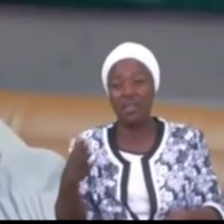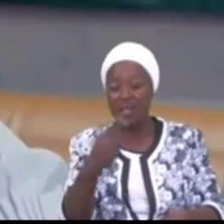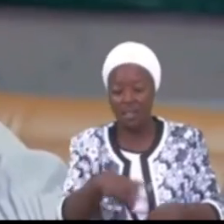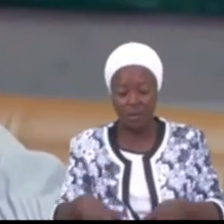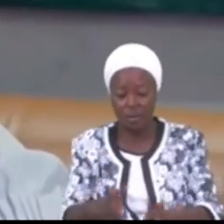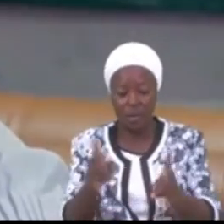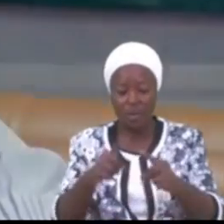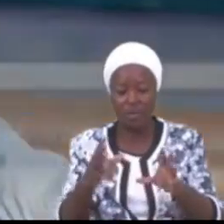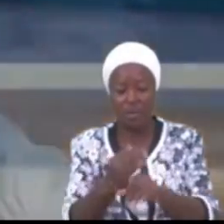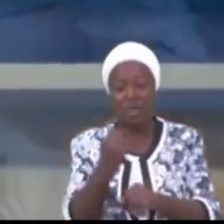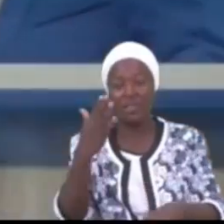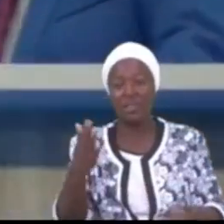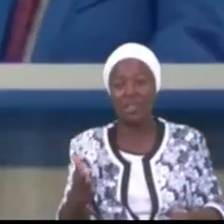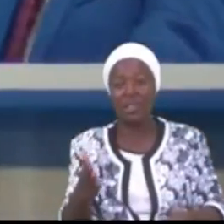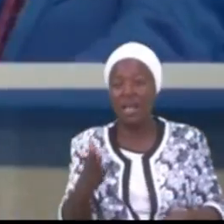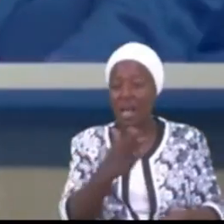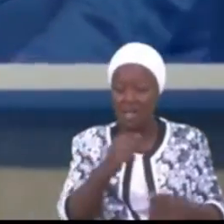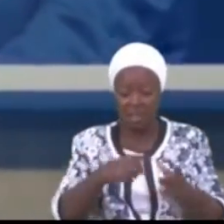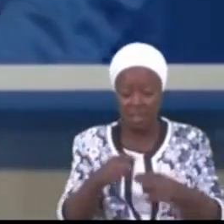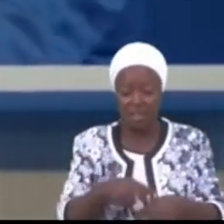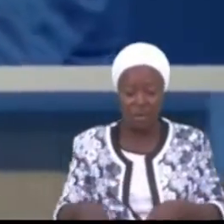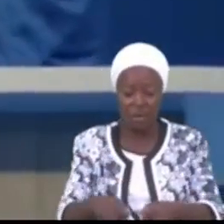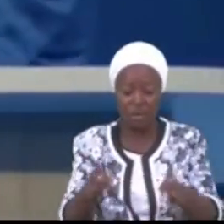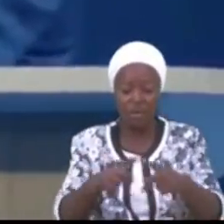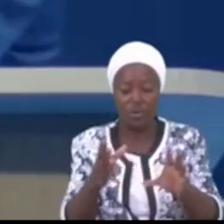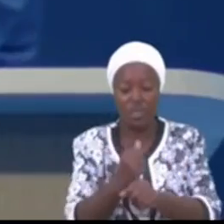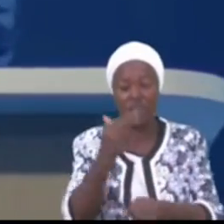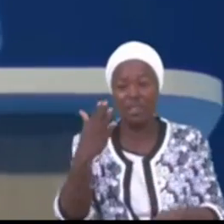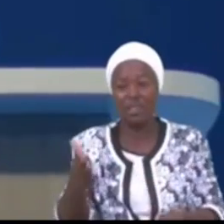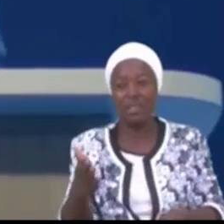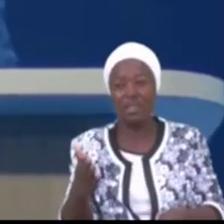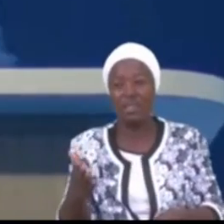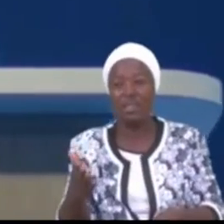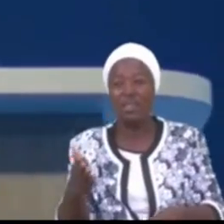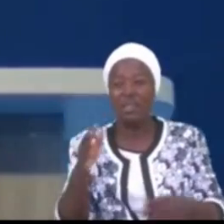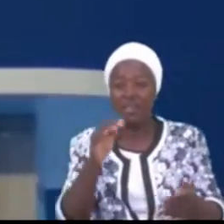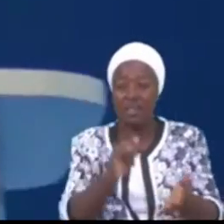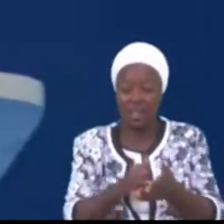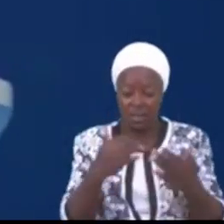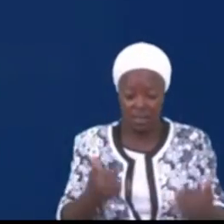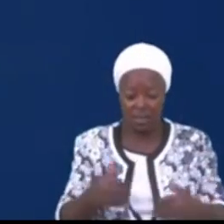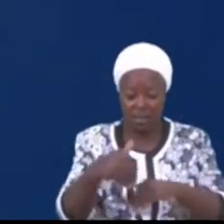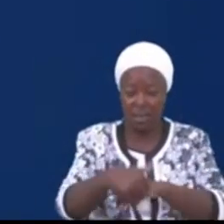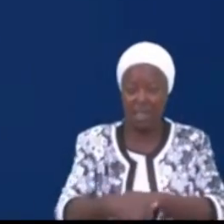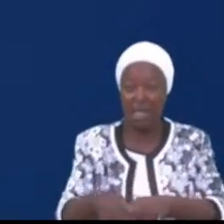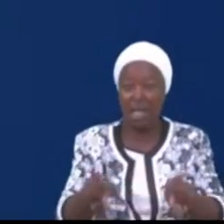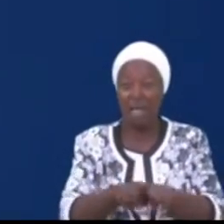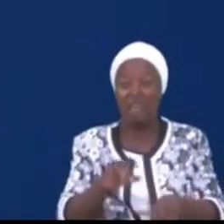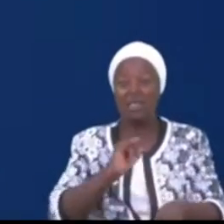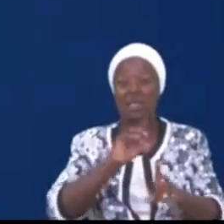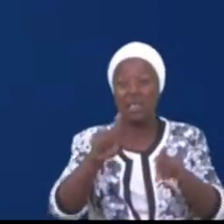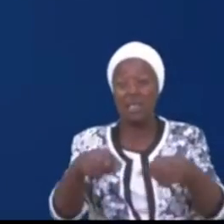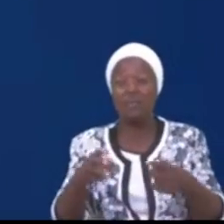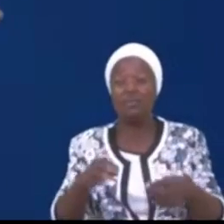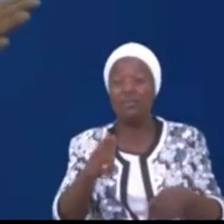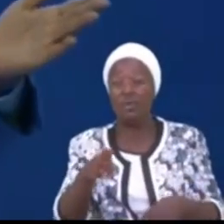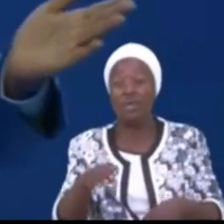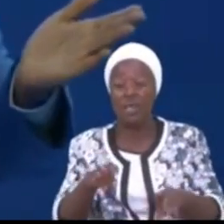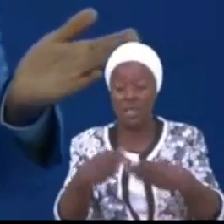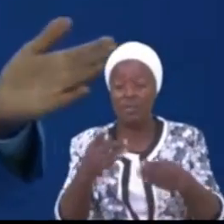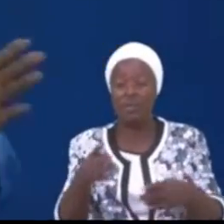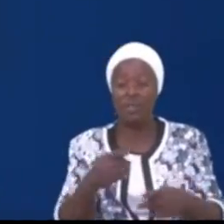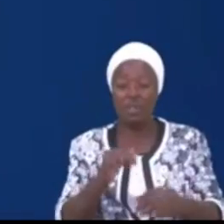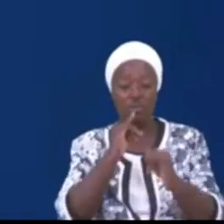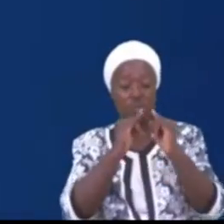to get there, and the road to get there, that tonight, as I give you the instruction, and I show you